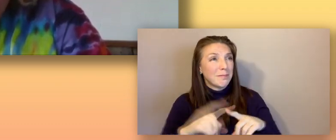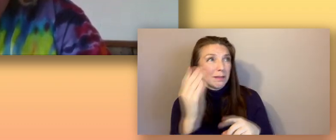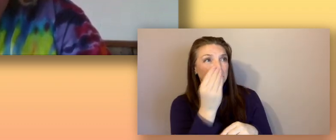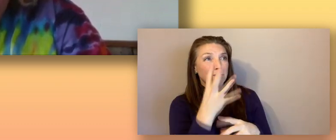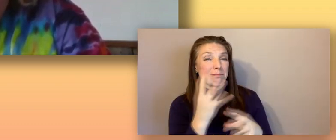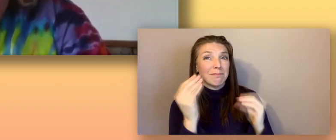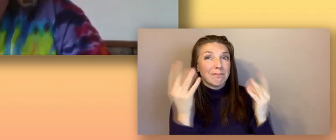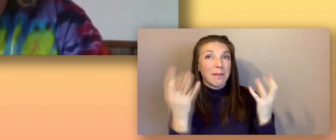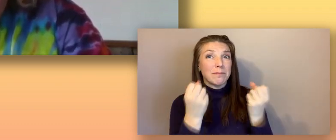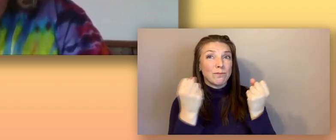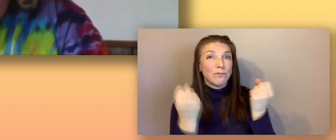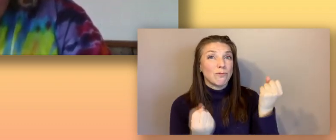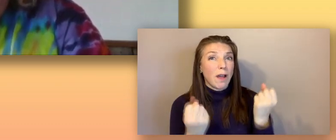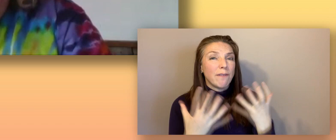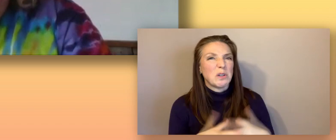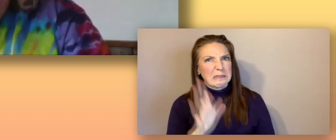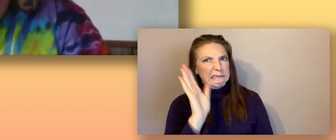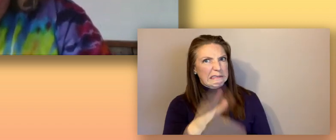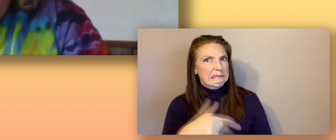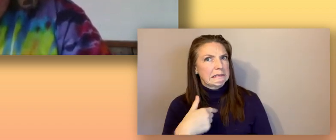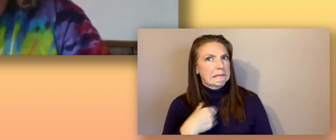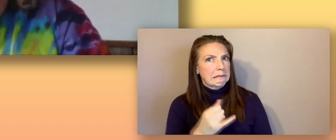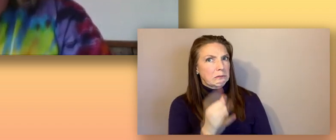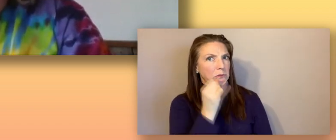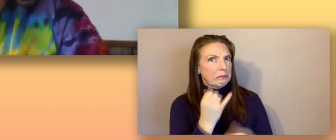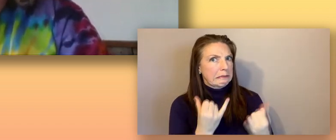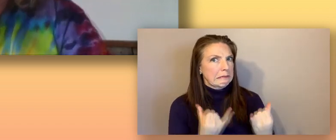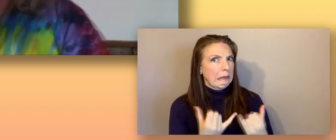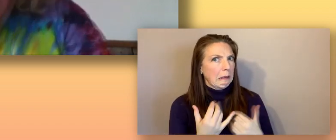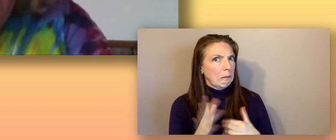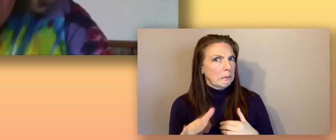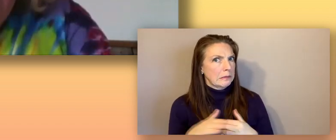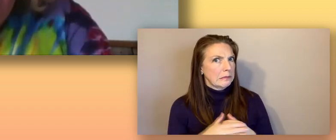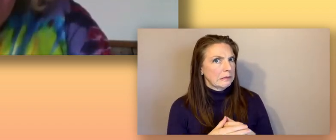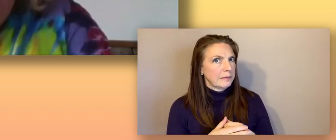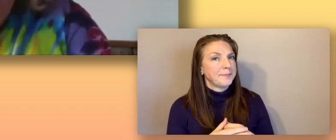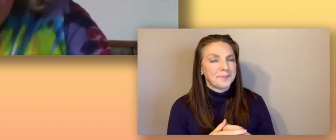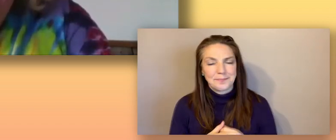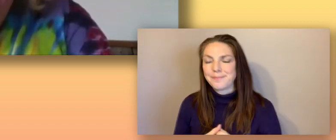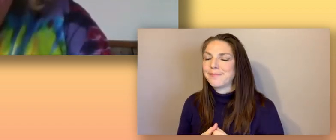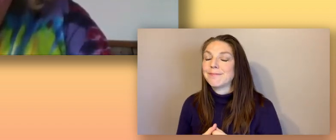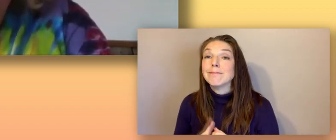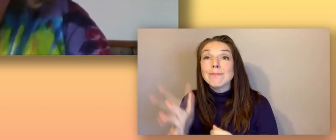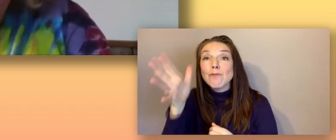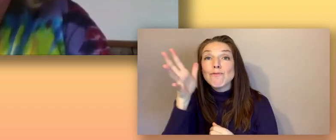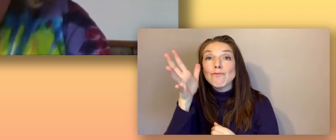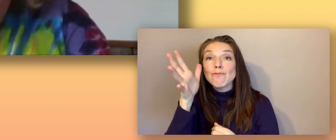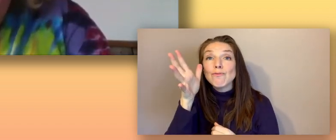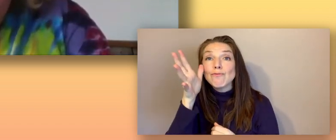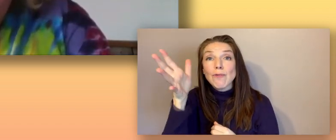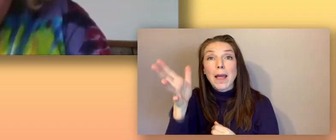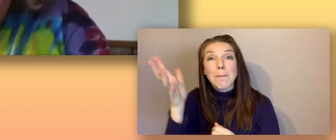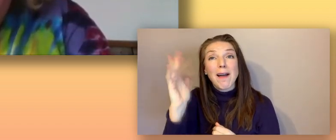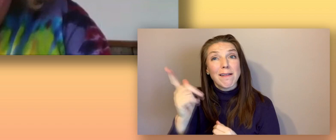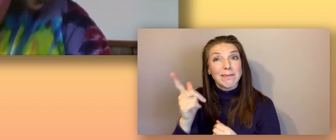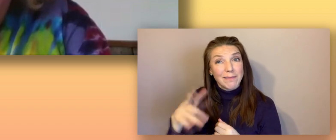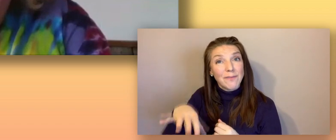the ambulance driver, "I'll take that drink now." Grandpa found a cozy